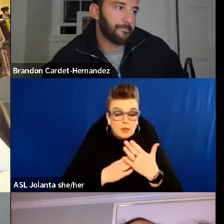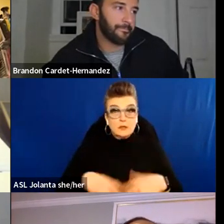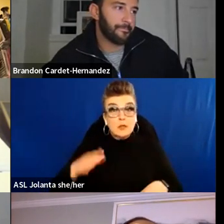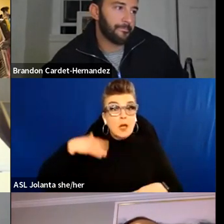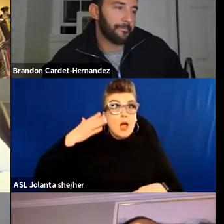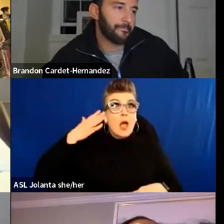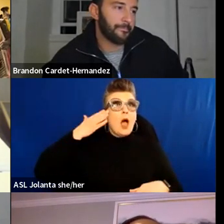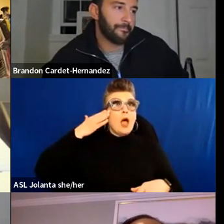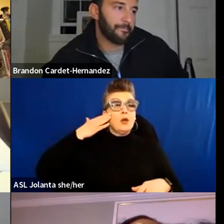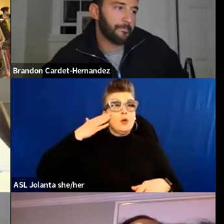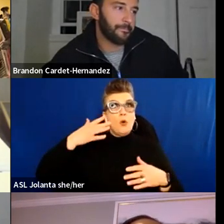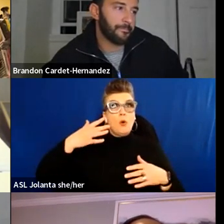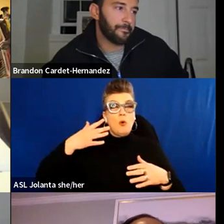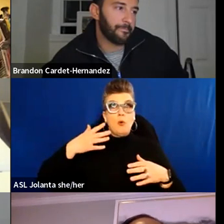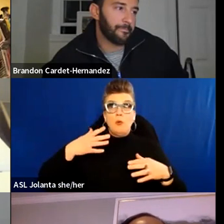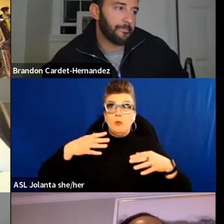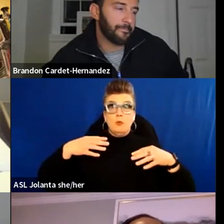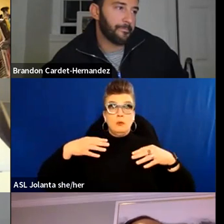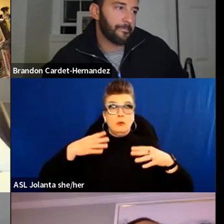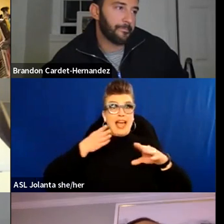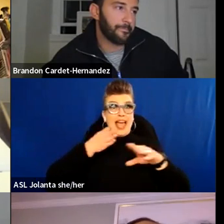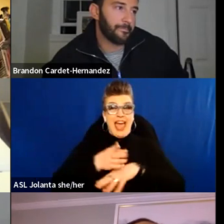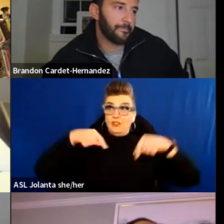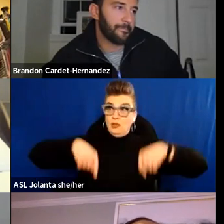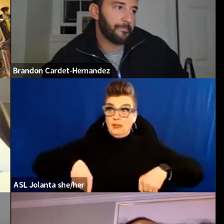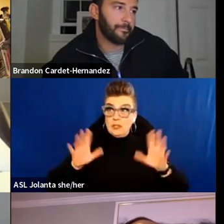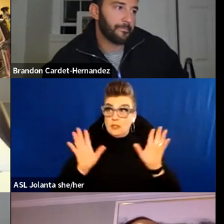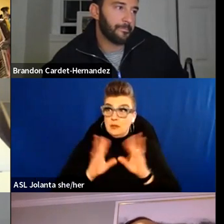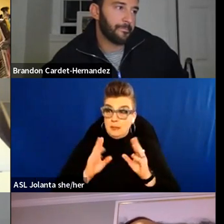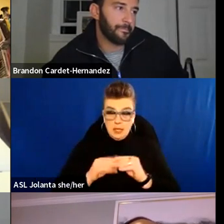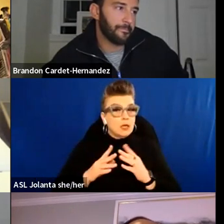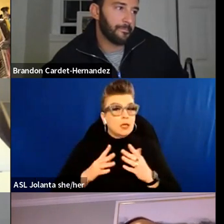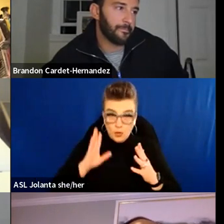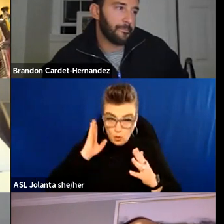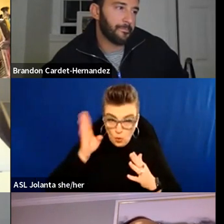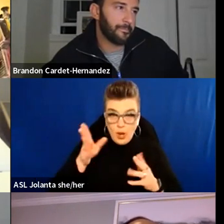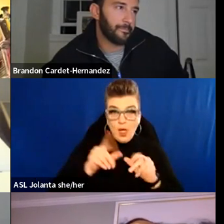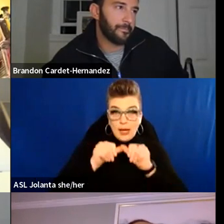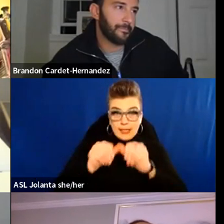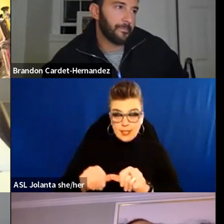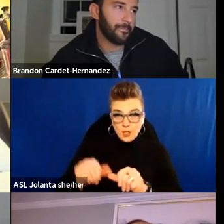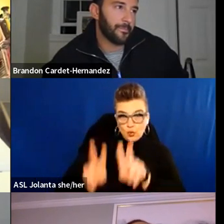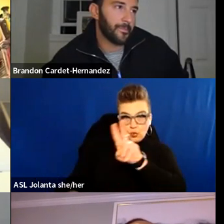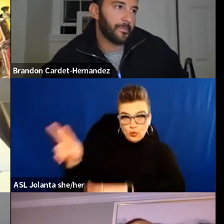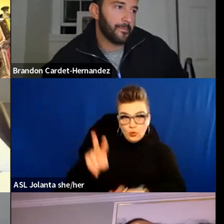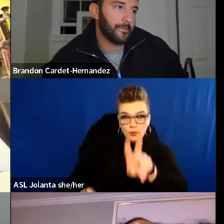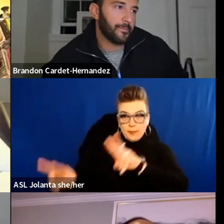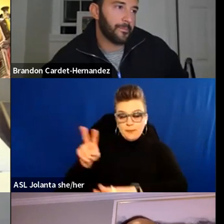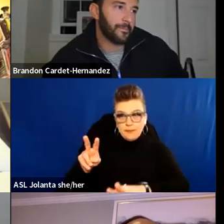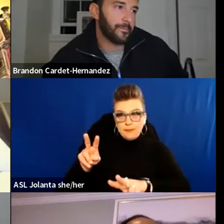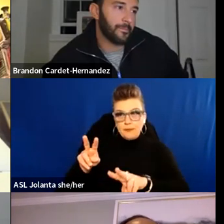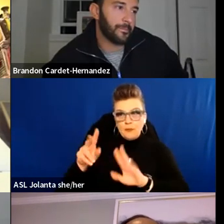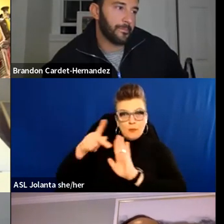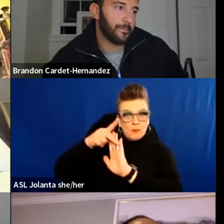next um after this uh proceedings um we'll continue to look at um the uh the